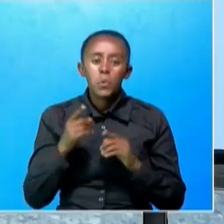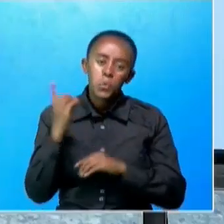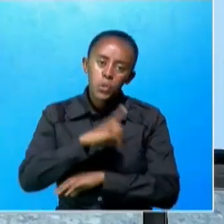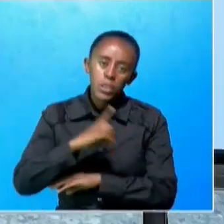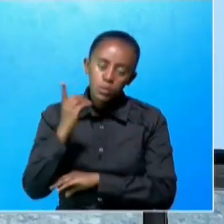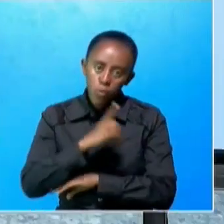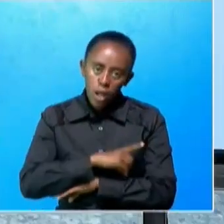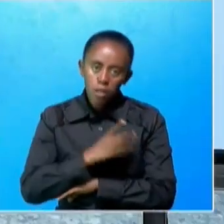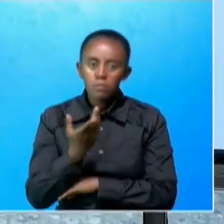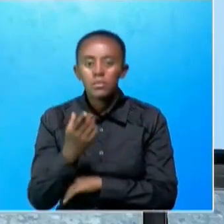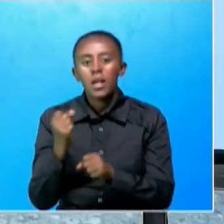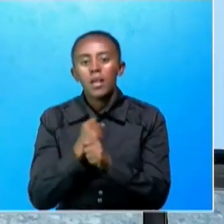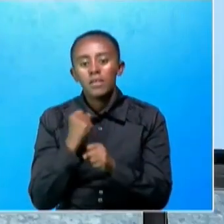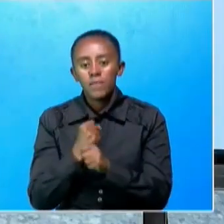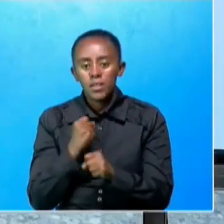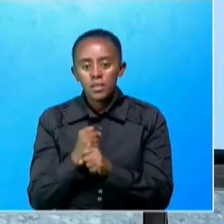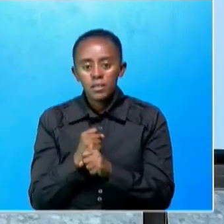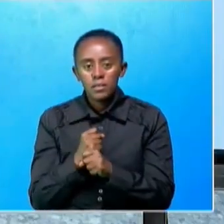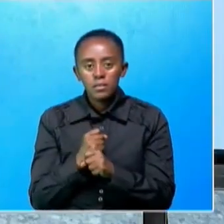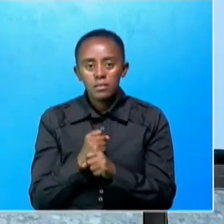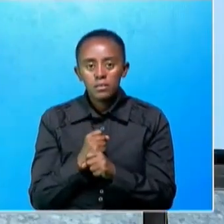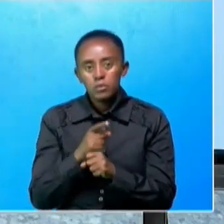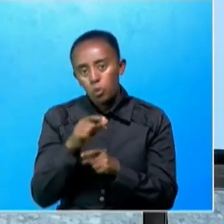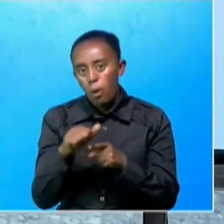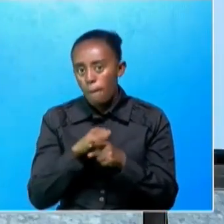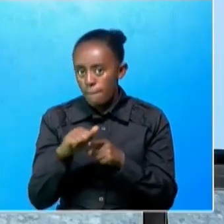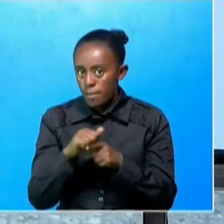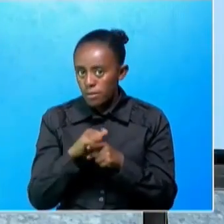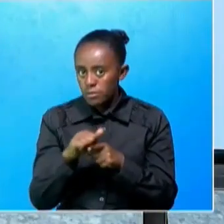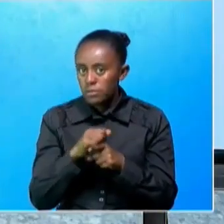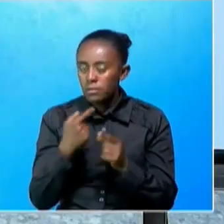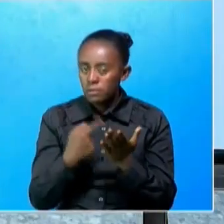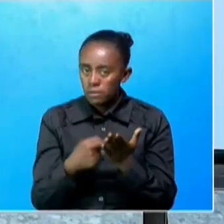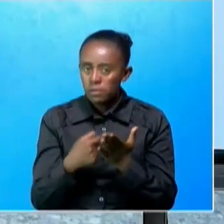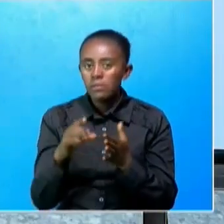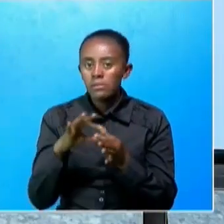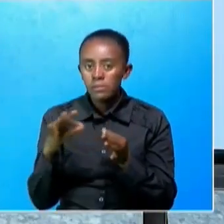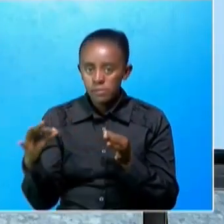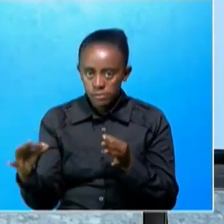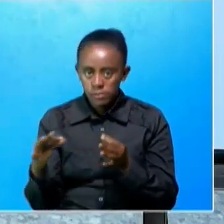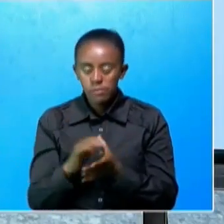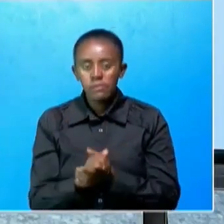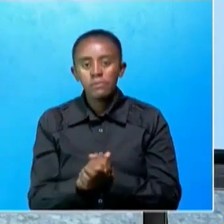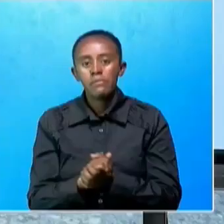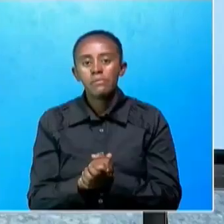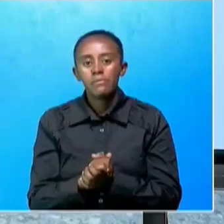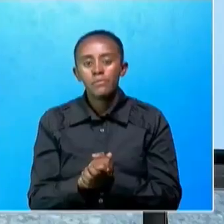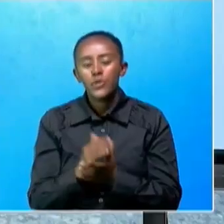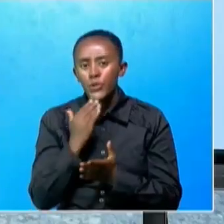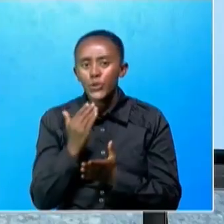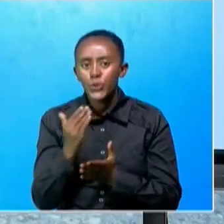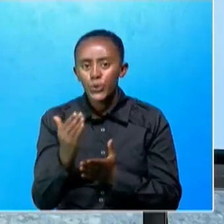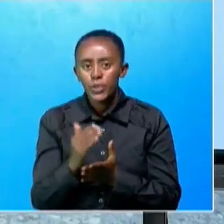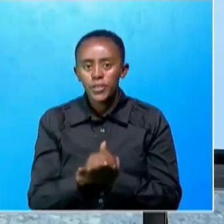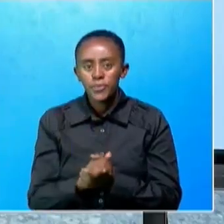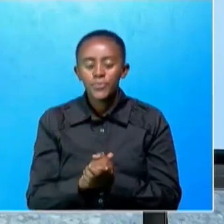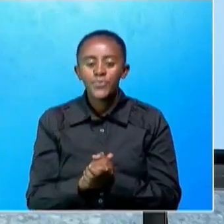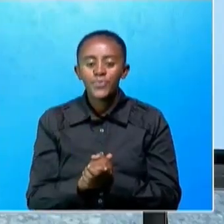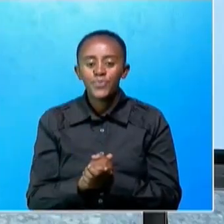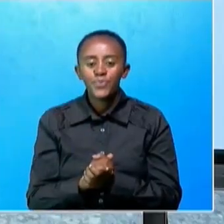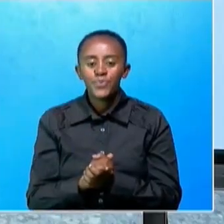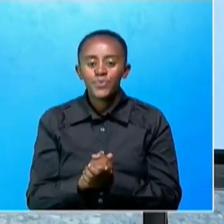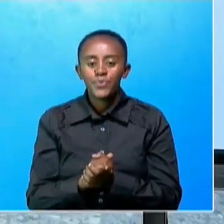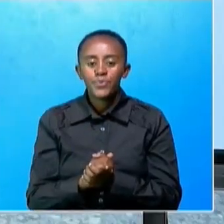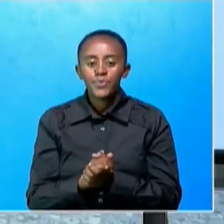day-to-day activity, so as to practice these sentences. Good.